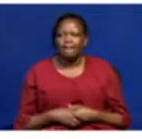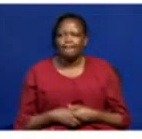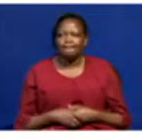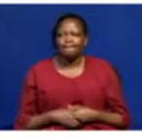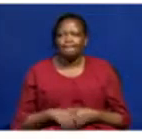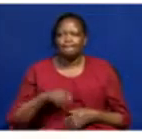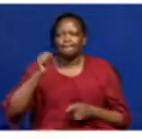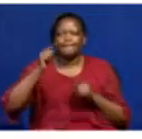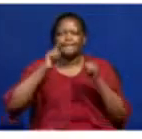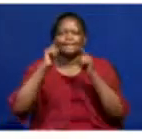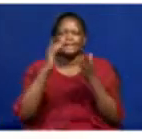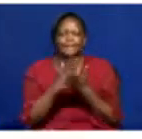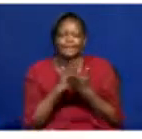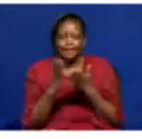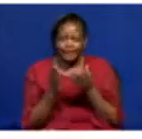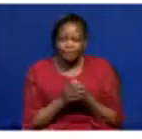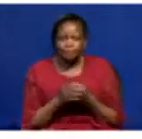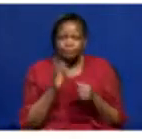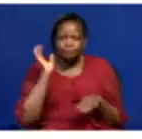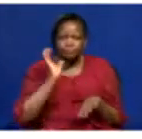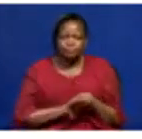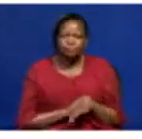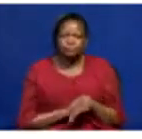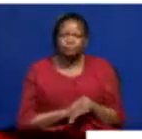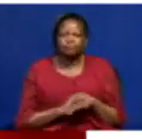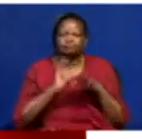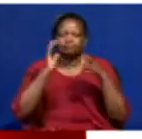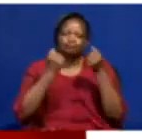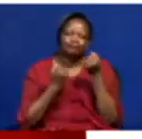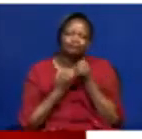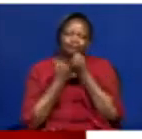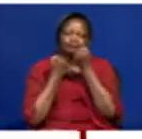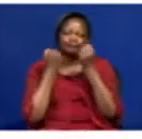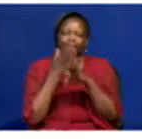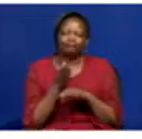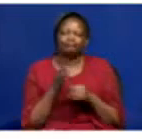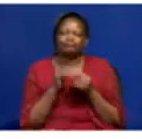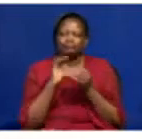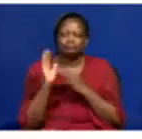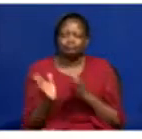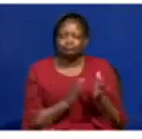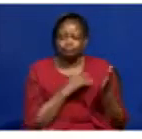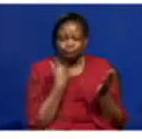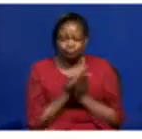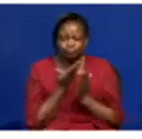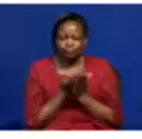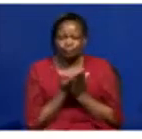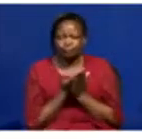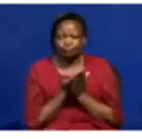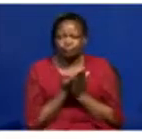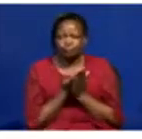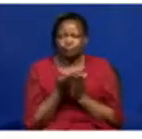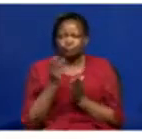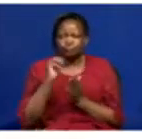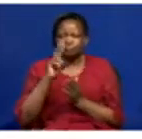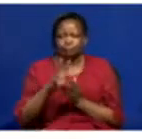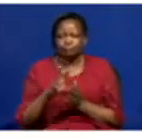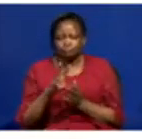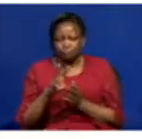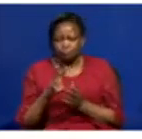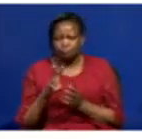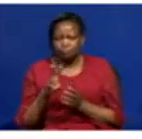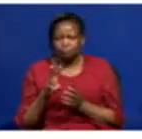Now, Kenya's tourism sector is set to receive a major boost following the scheduled arrival of MV Logos